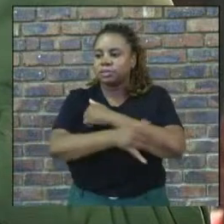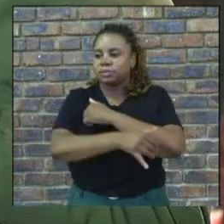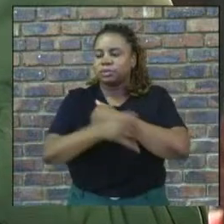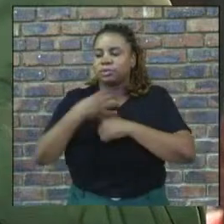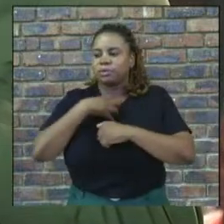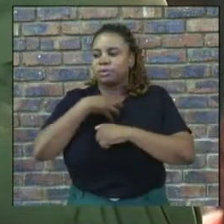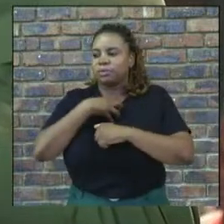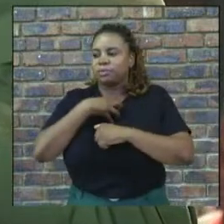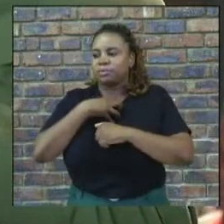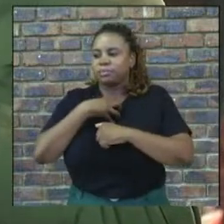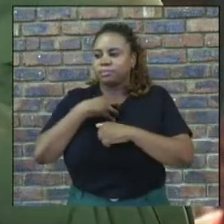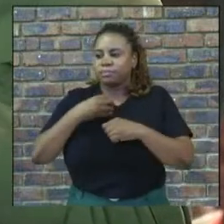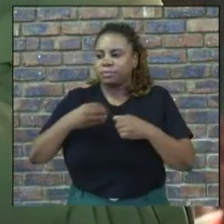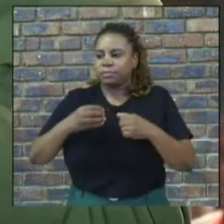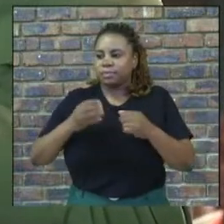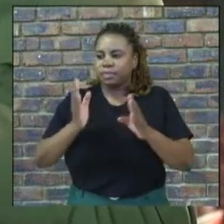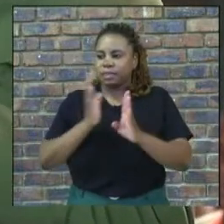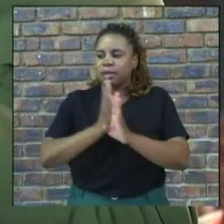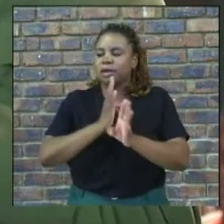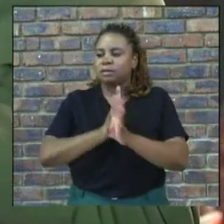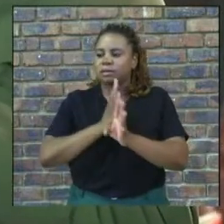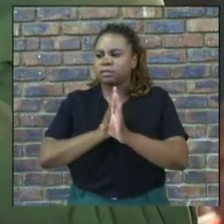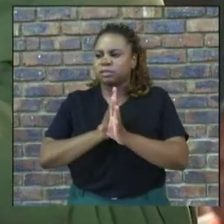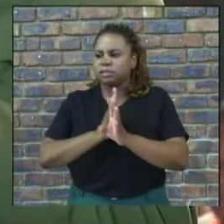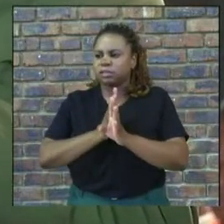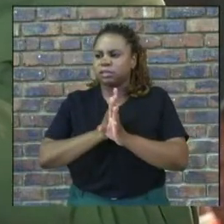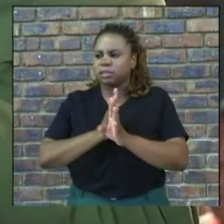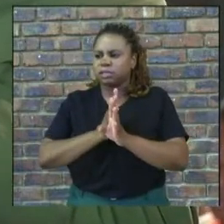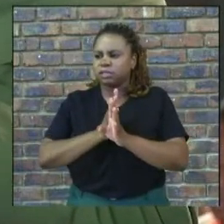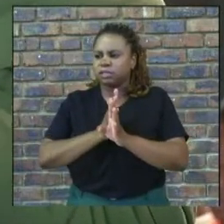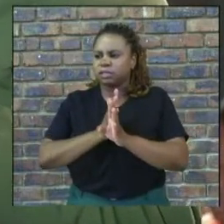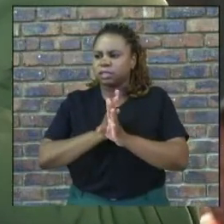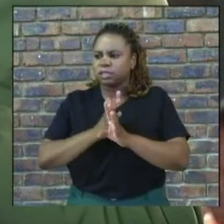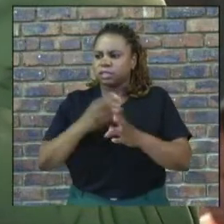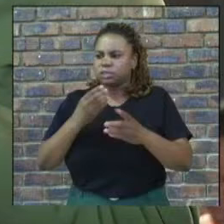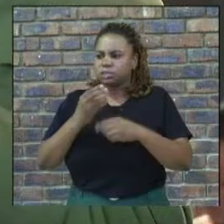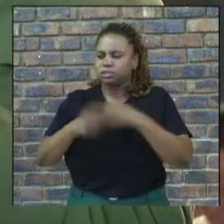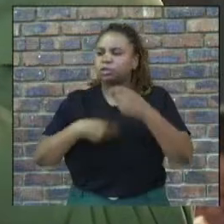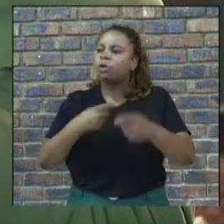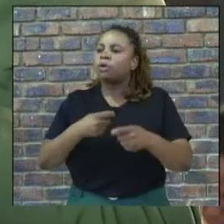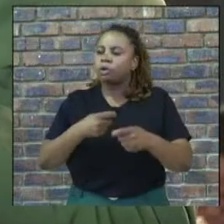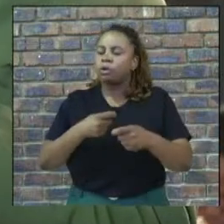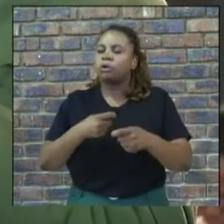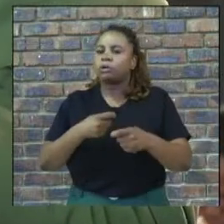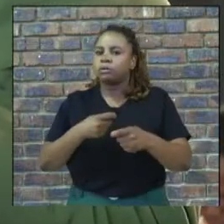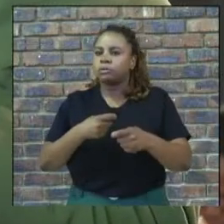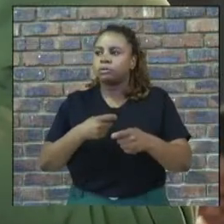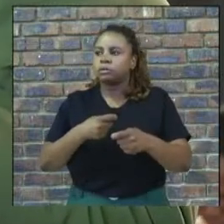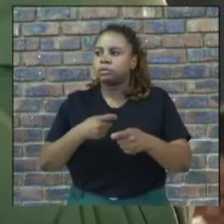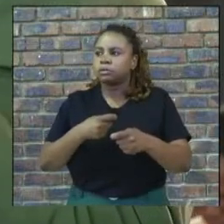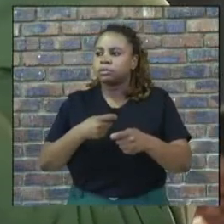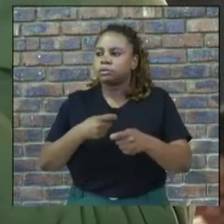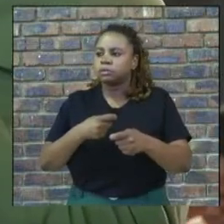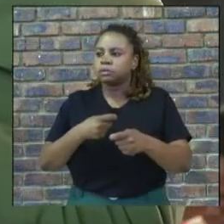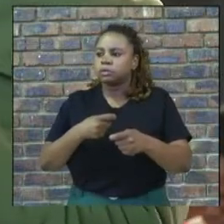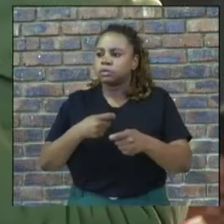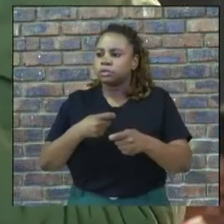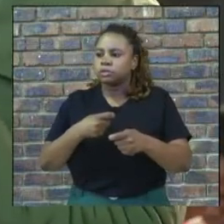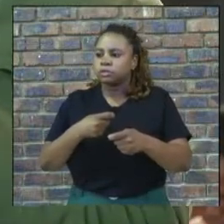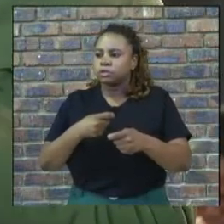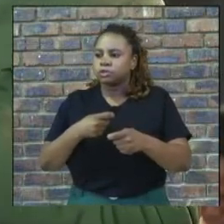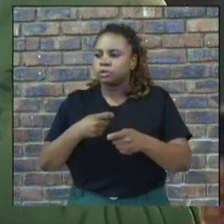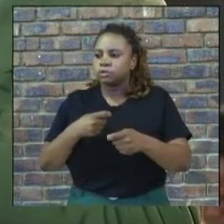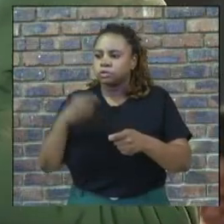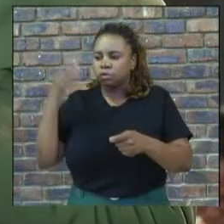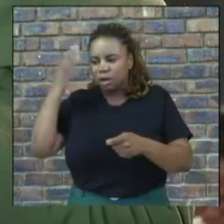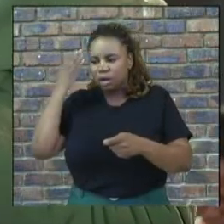Ke tlo botsa ho lona hore what is the government benefiting from these foreigners tse tshwereng dishopo